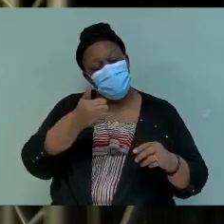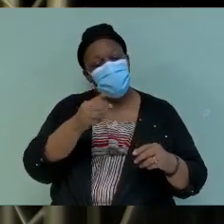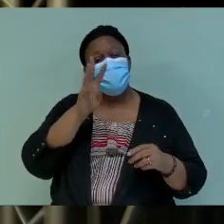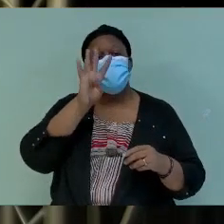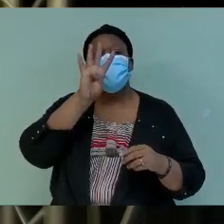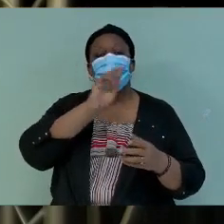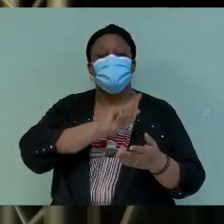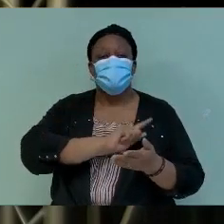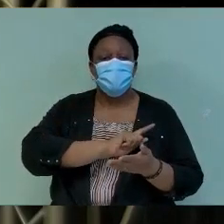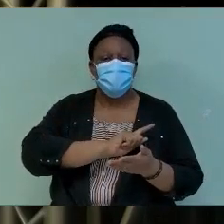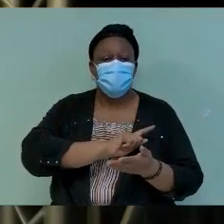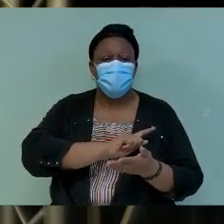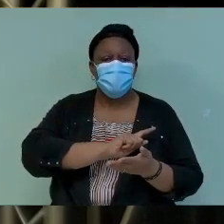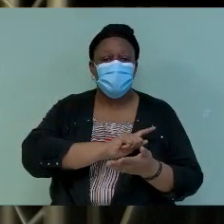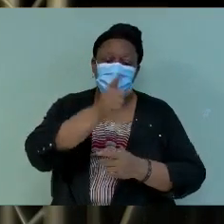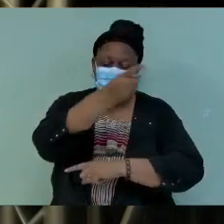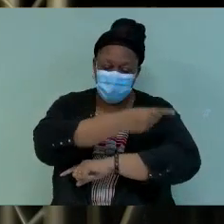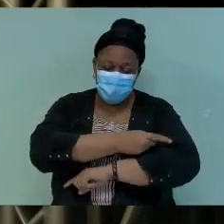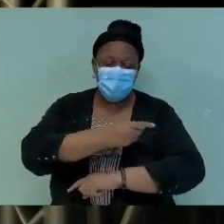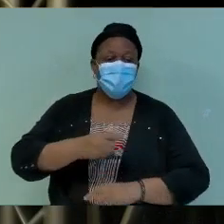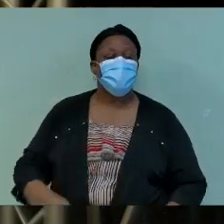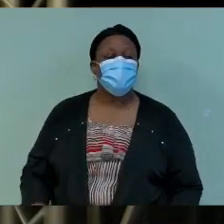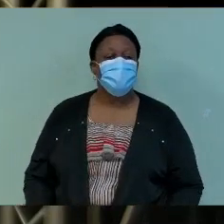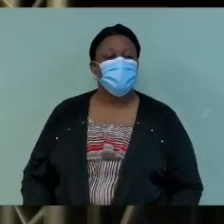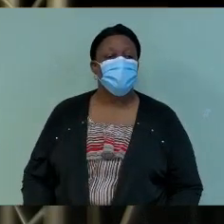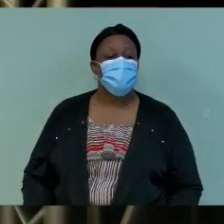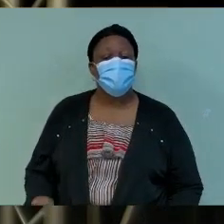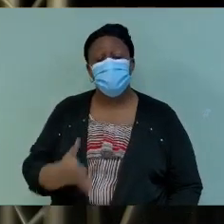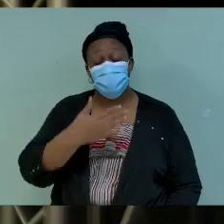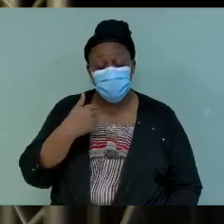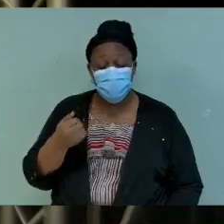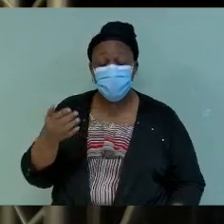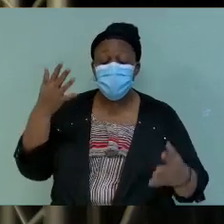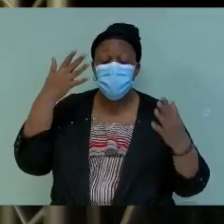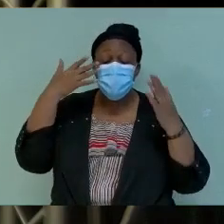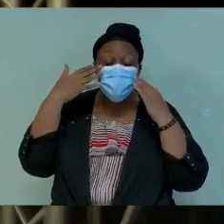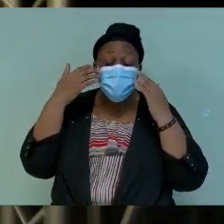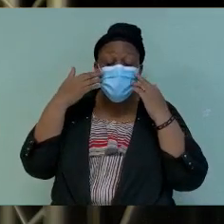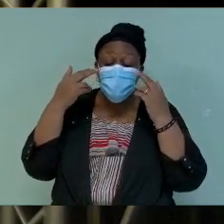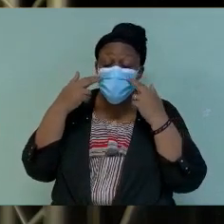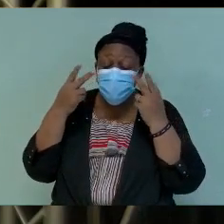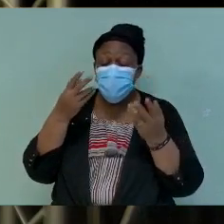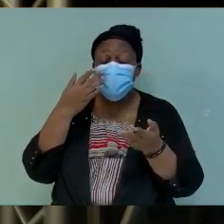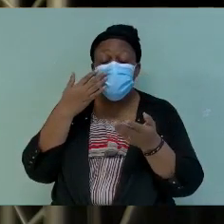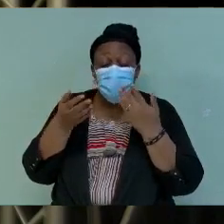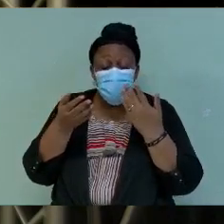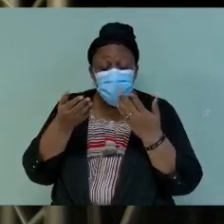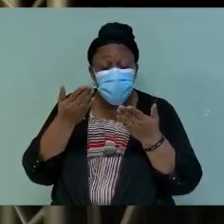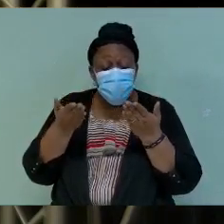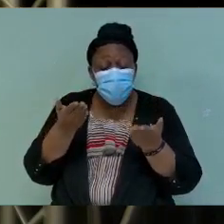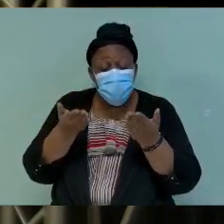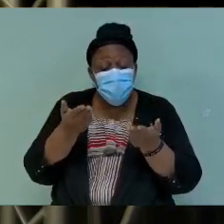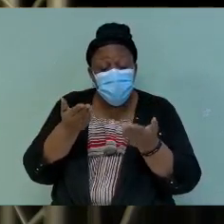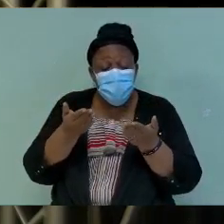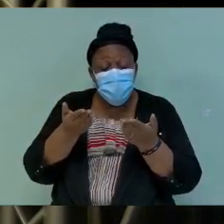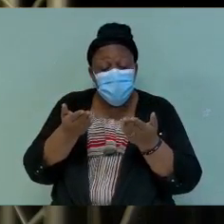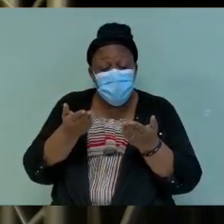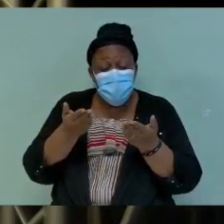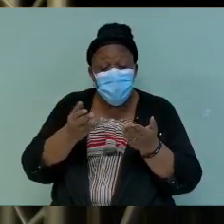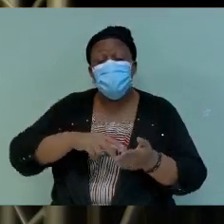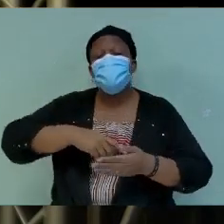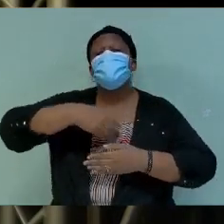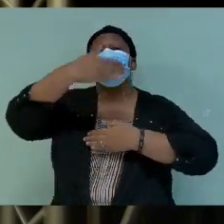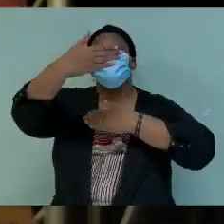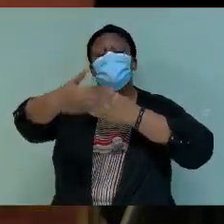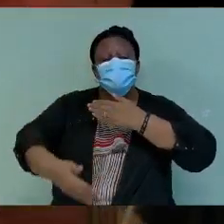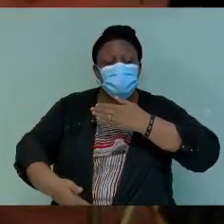that two-week period, we'll assess the situation, and we will let you know whether or not we'll have further easing of the restrictions. Thank